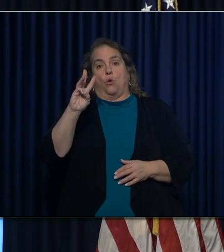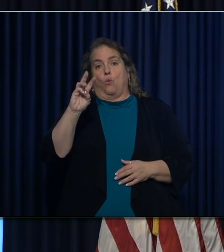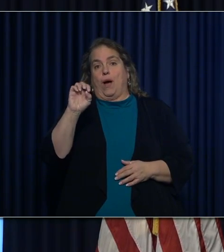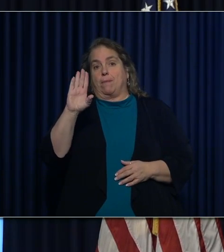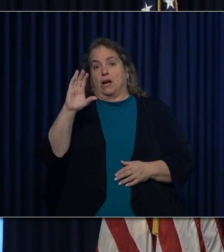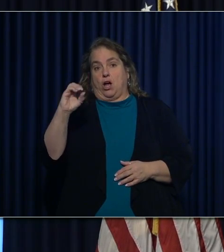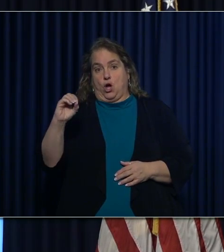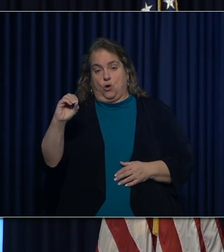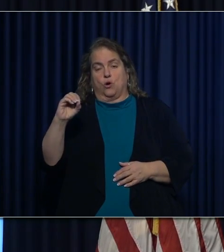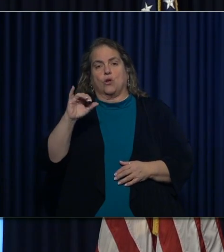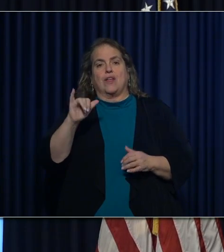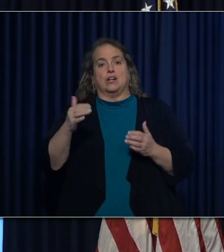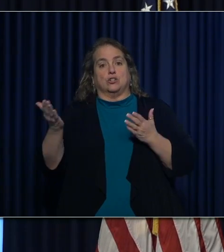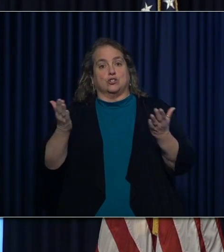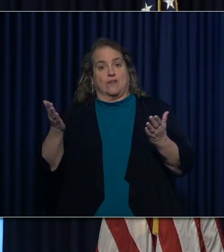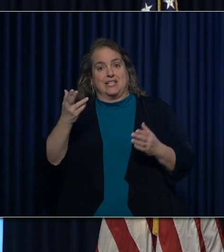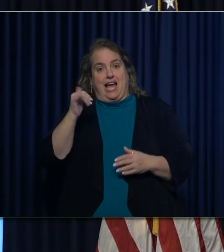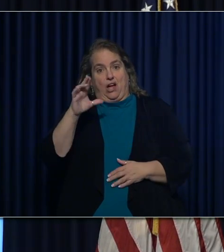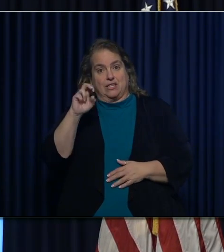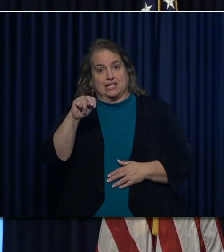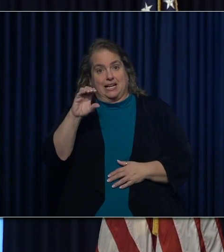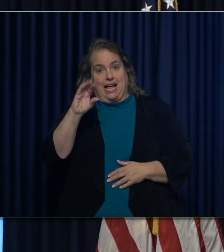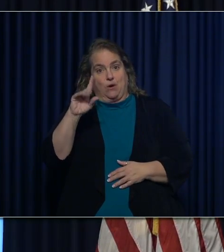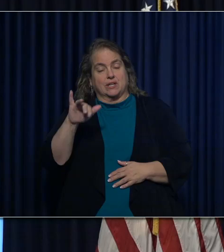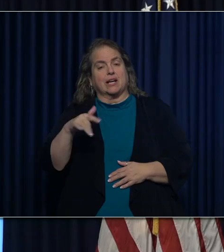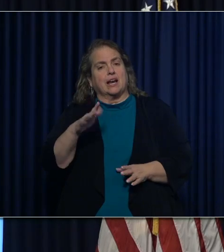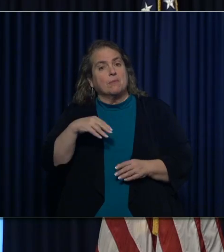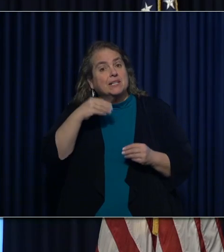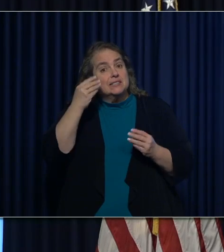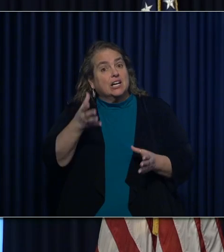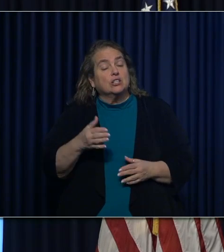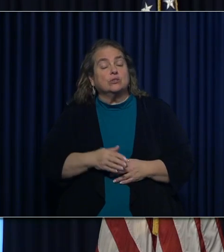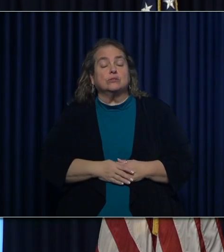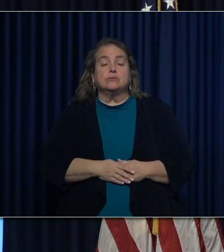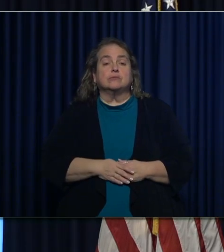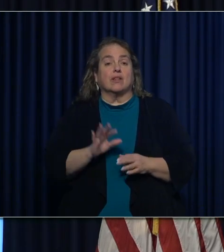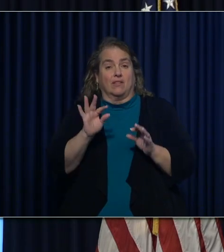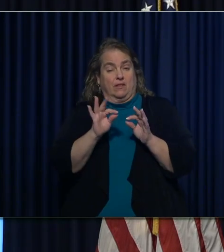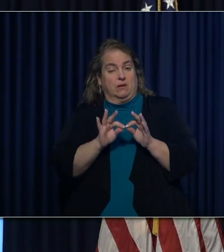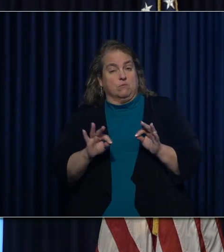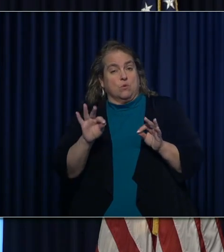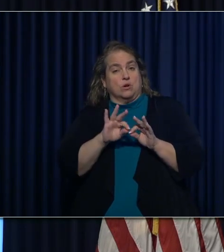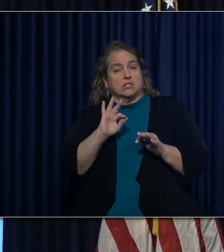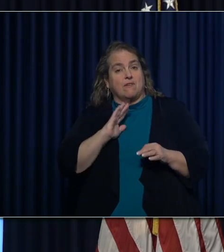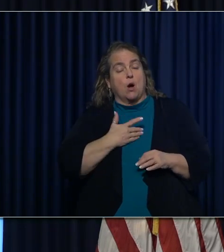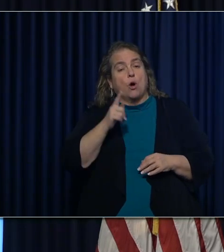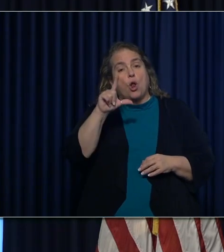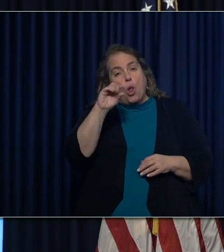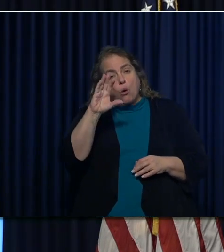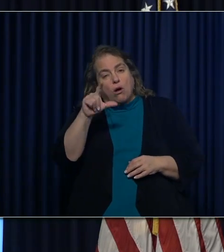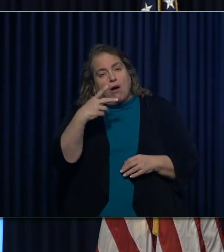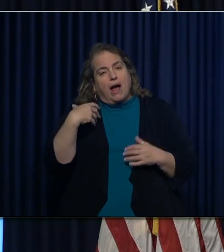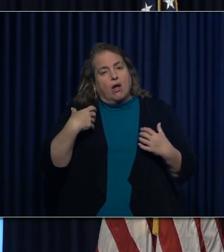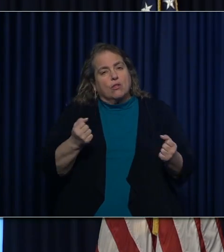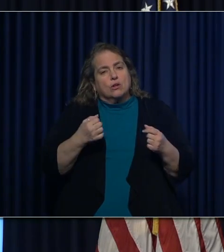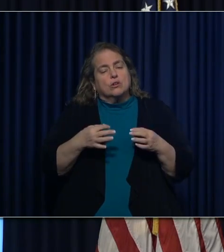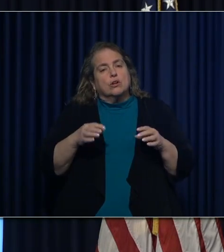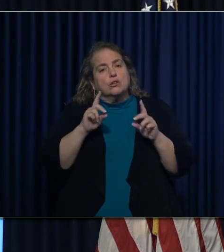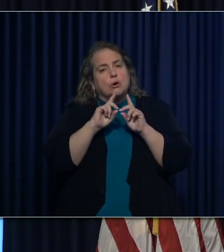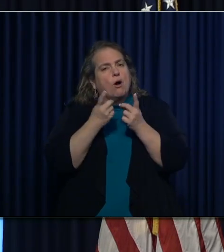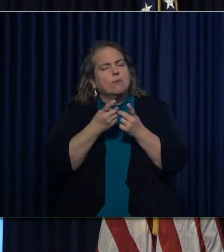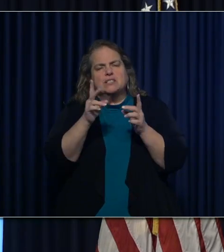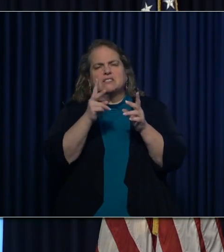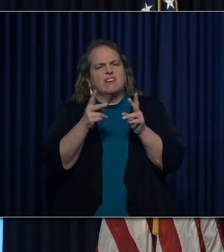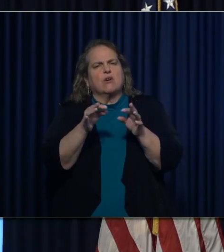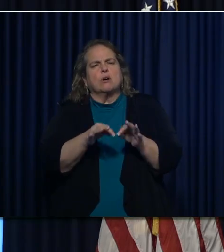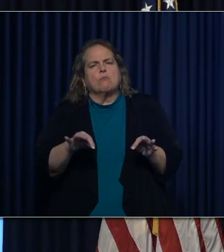which serves Harrison County. Let me tell you, this underscores the importance of our local health departments and the amazing people